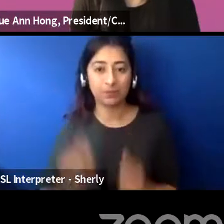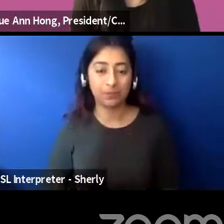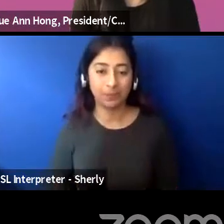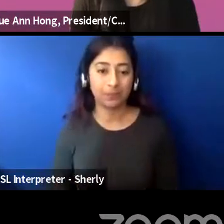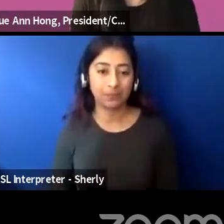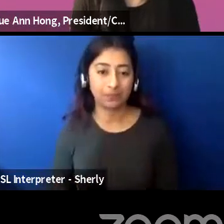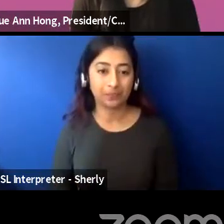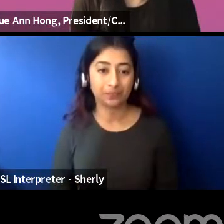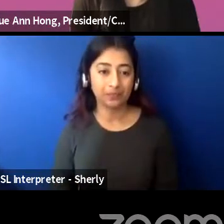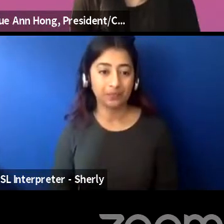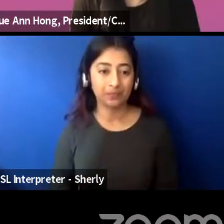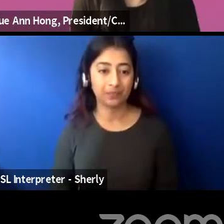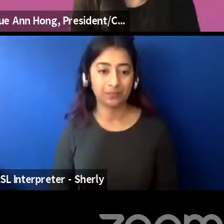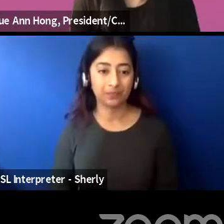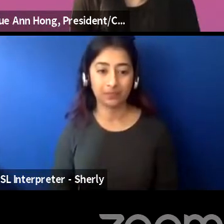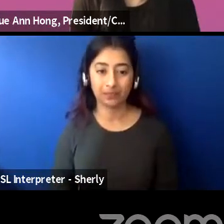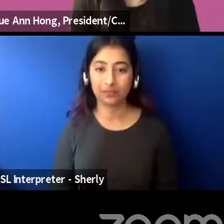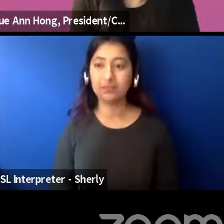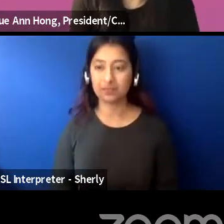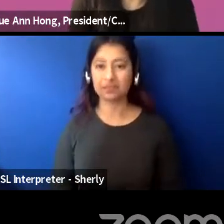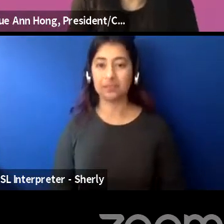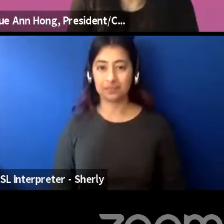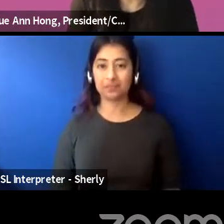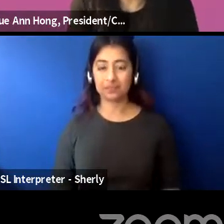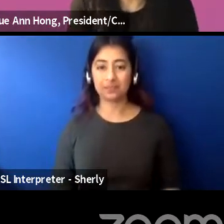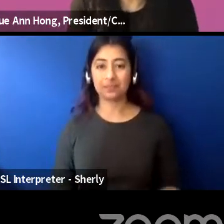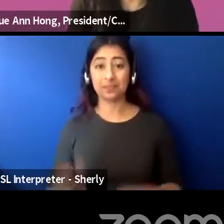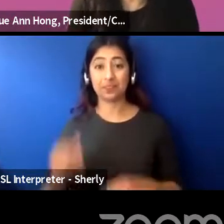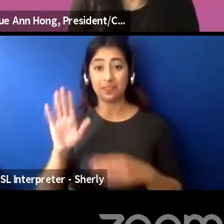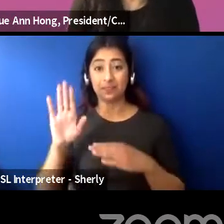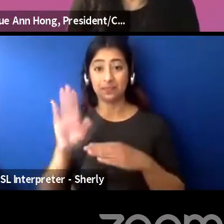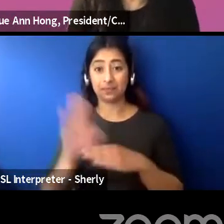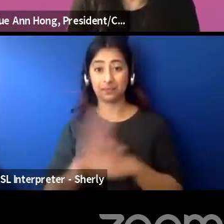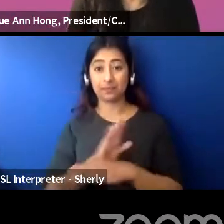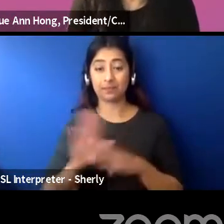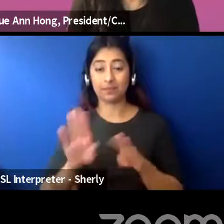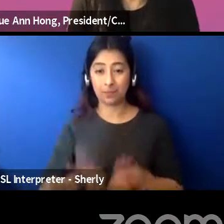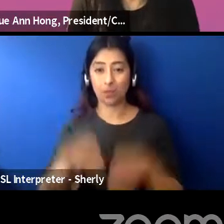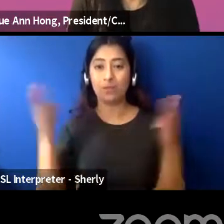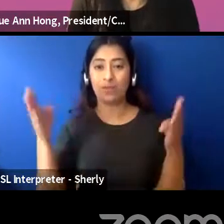But eventually, their business got permission to open back up.